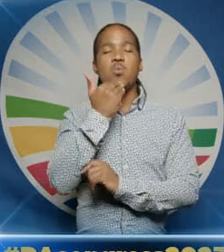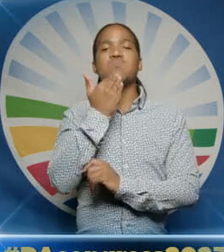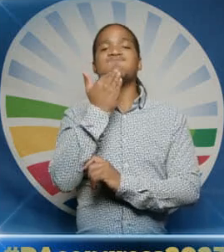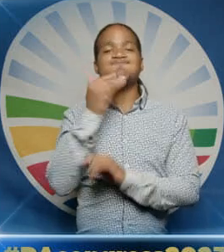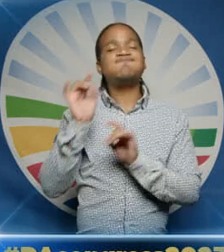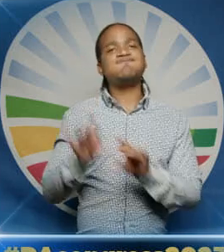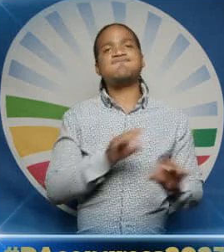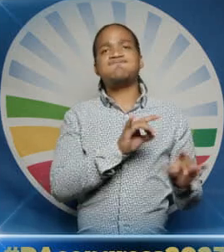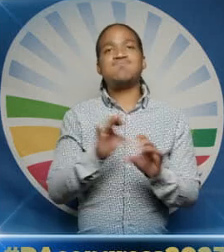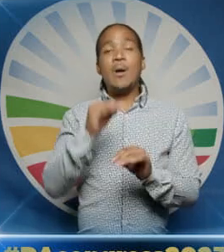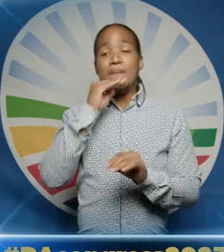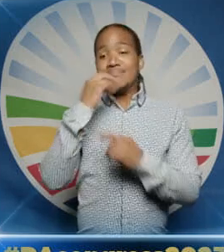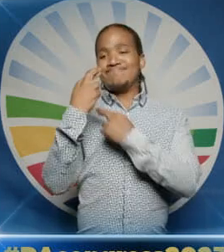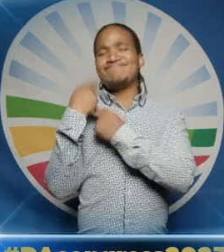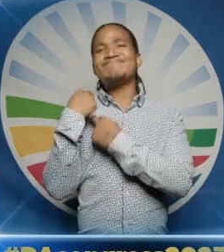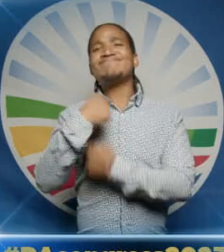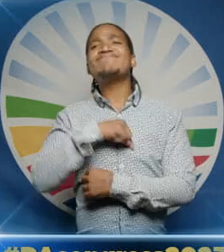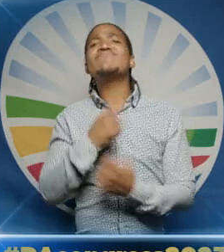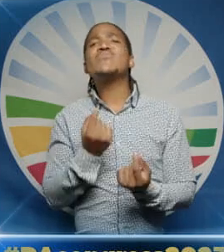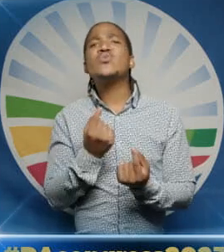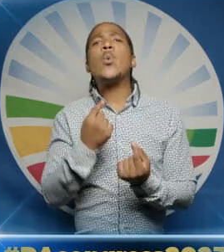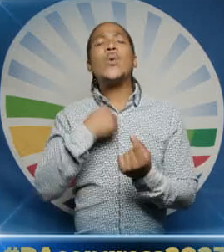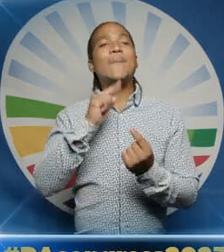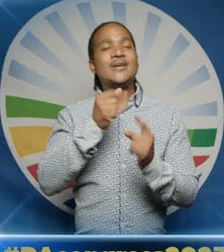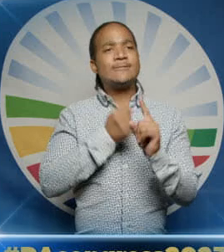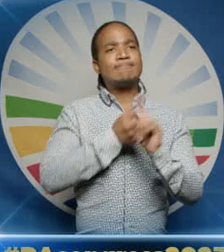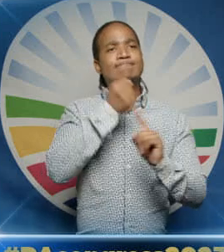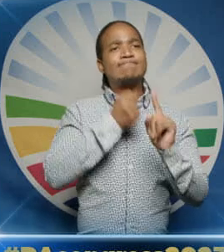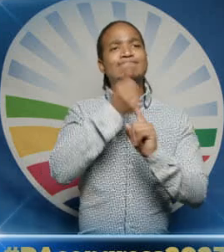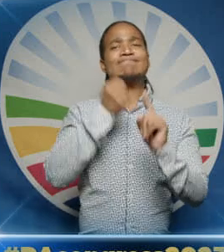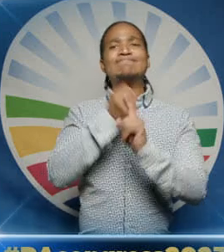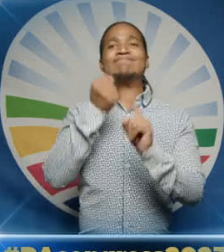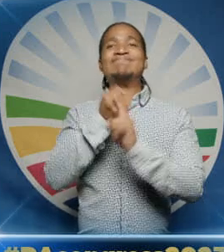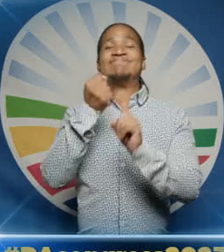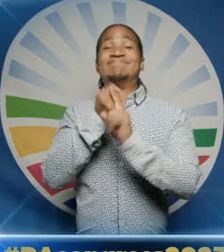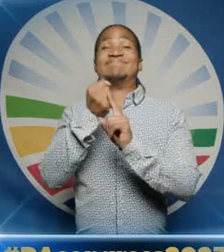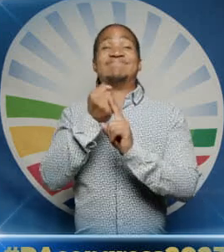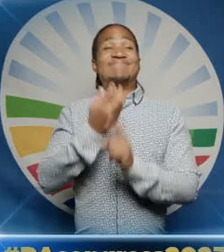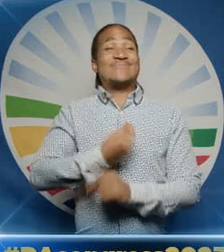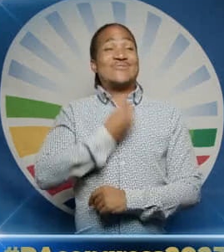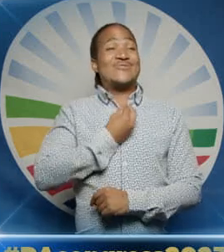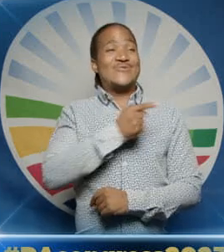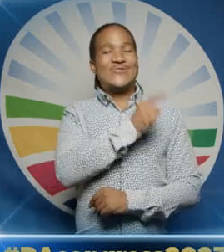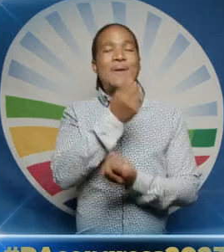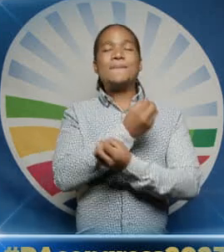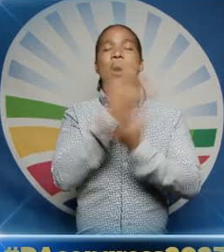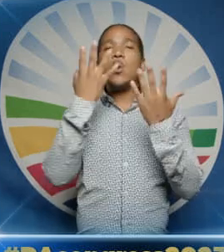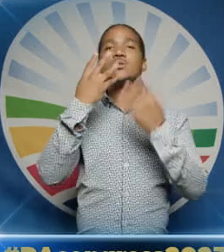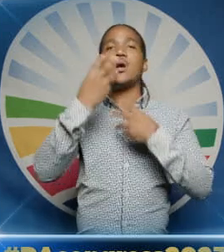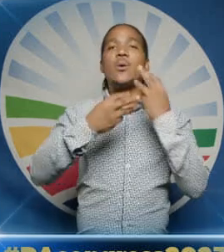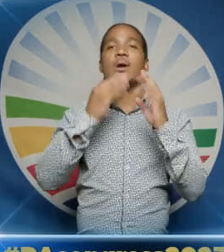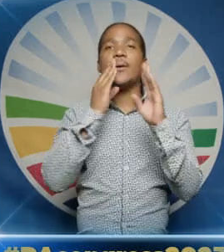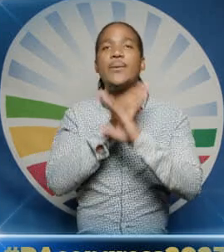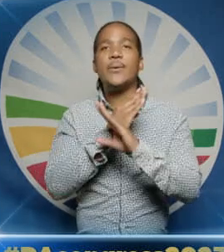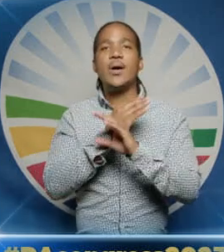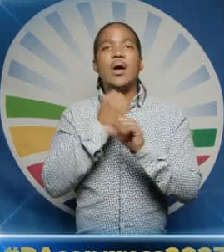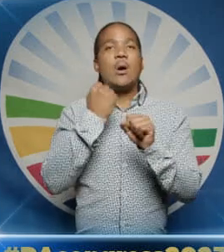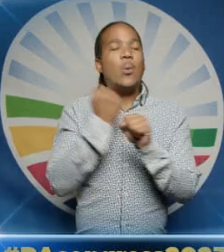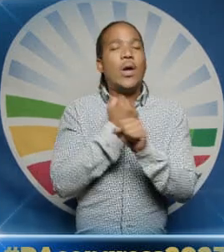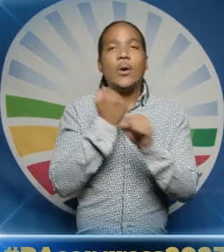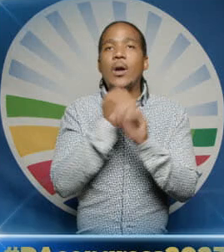duty to fight for the 7 out of 10 young people who are without work and who are giving up every